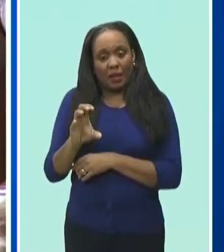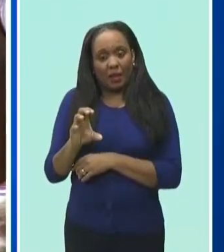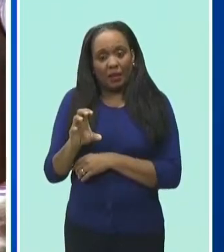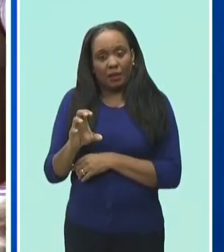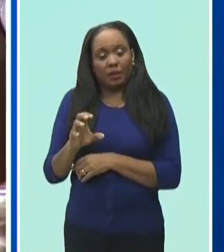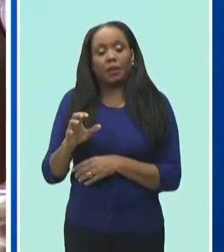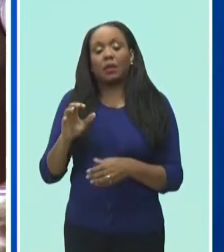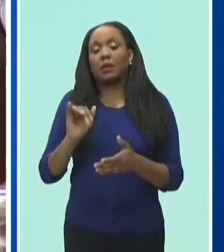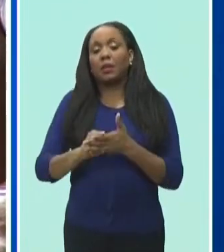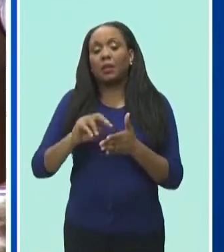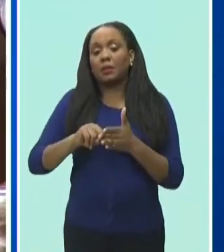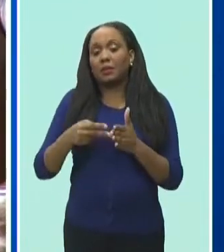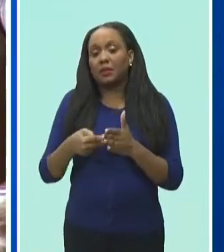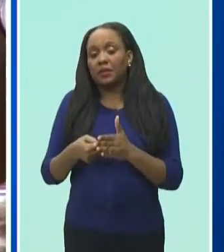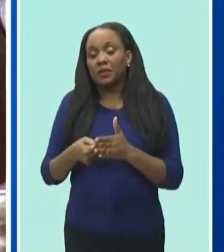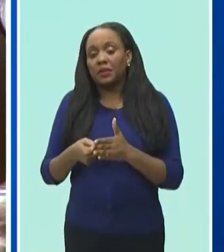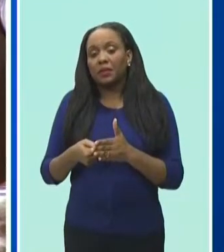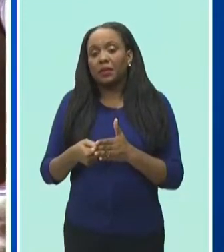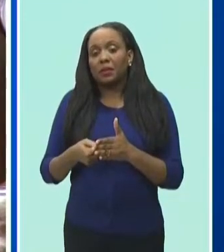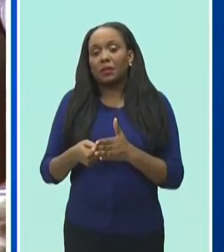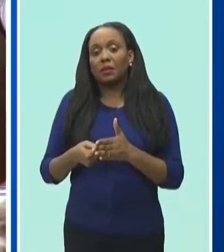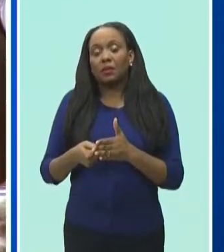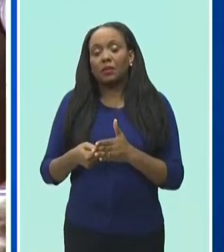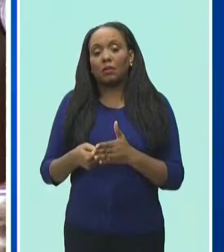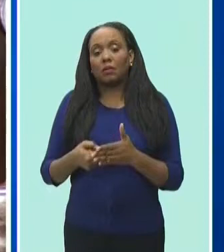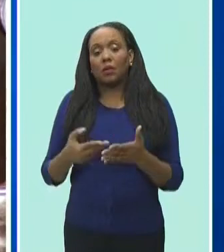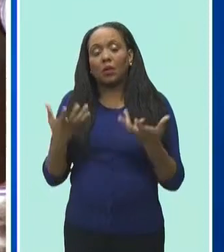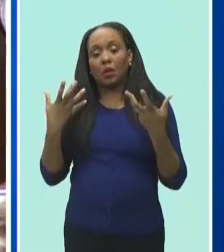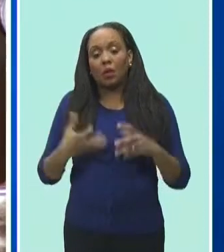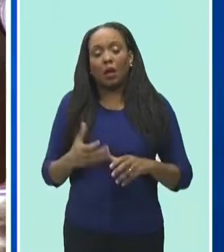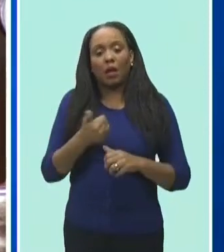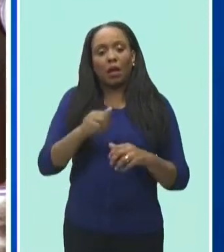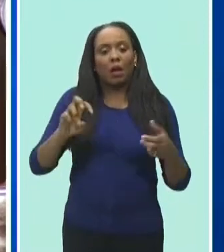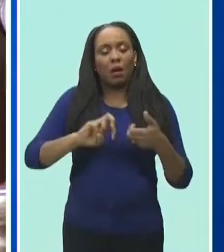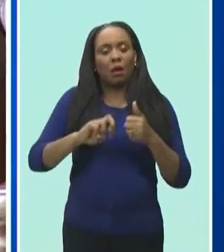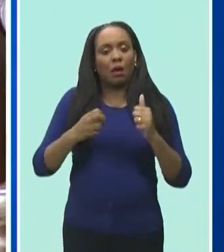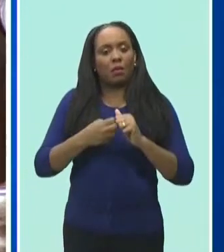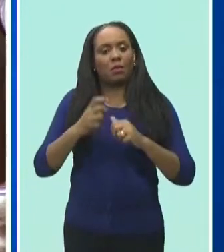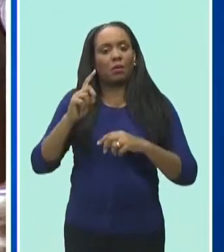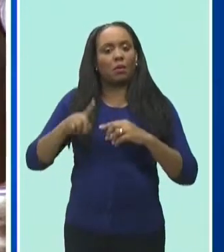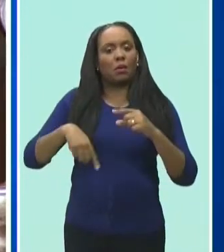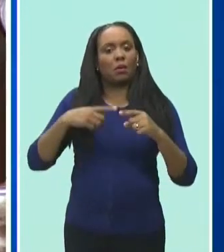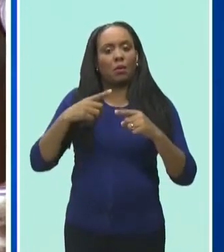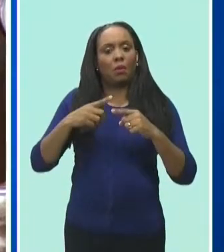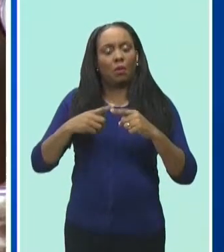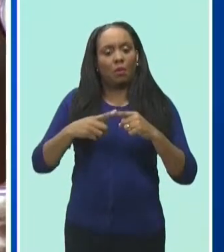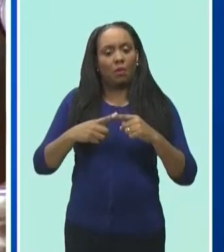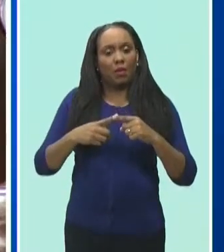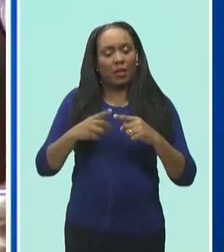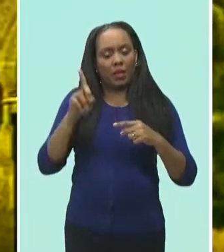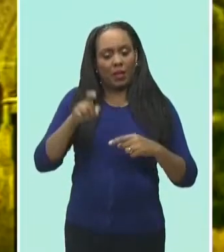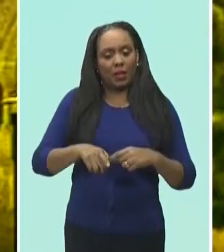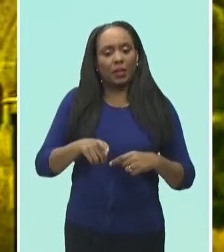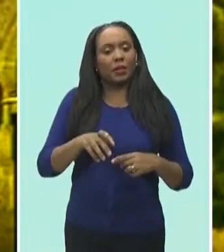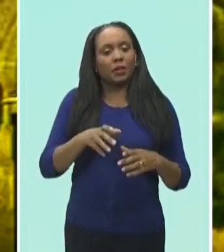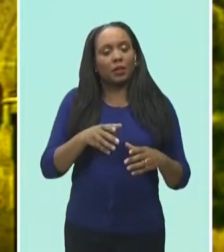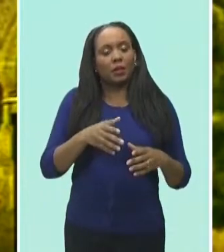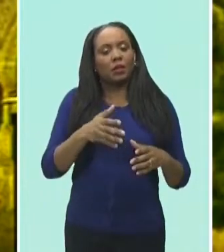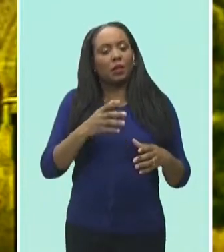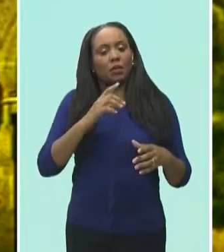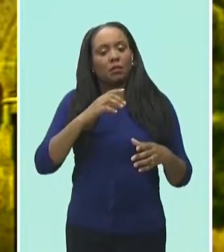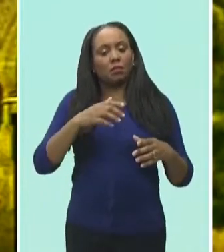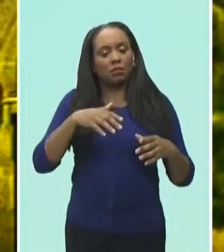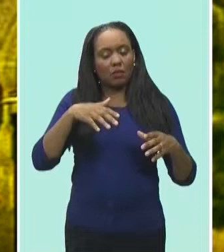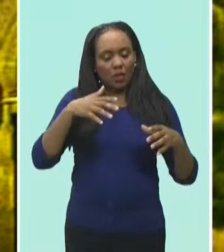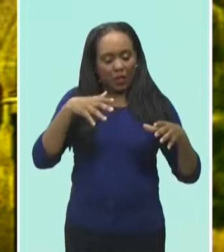would not have any problems with respect to the transfers. Now, the